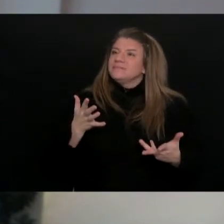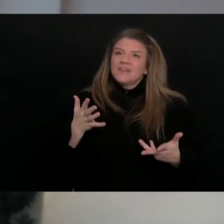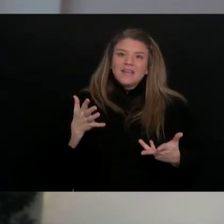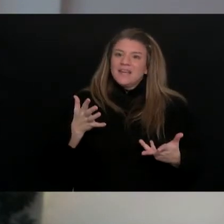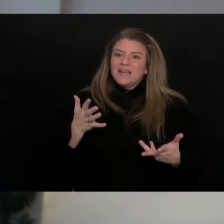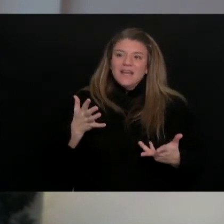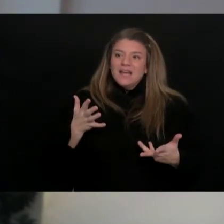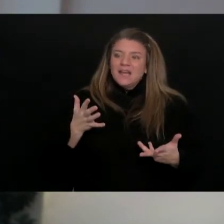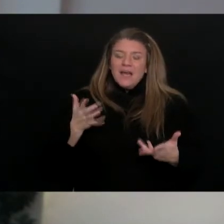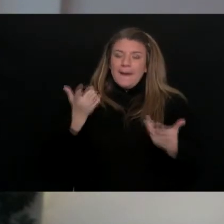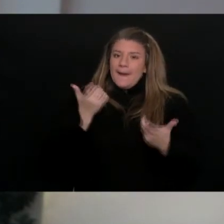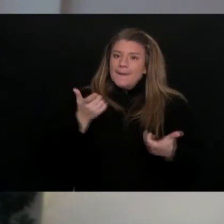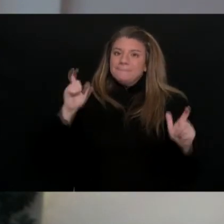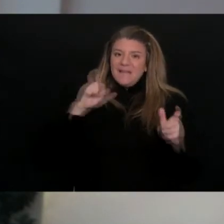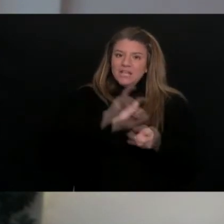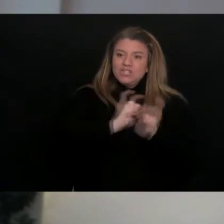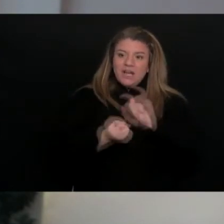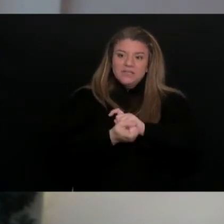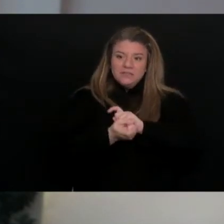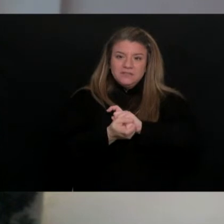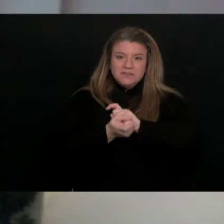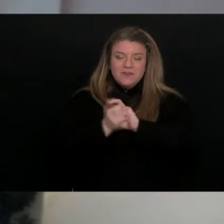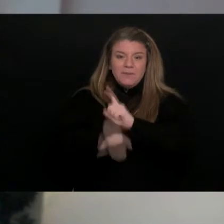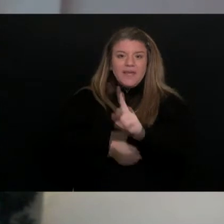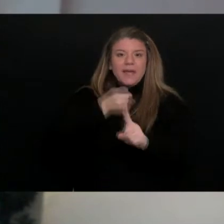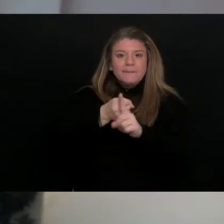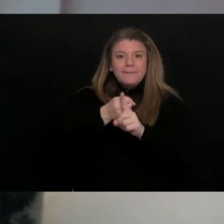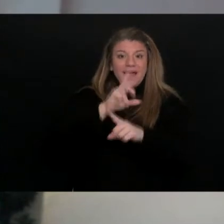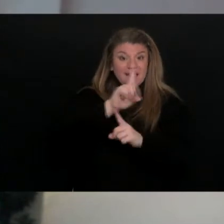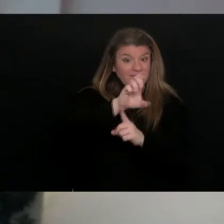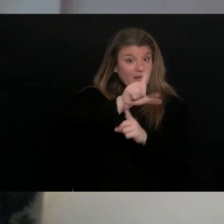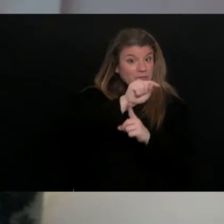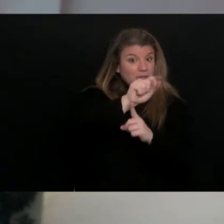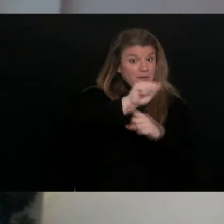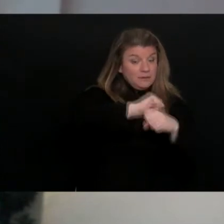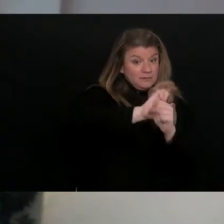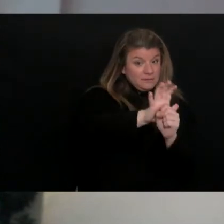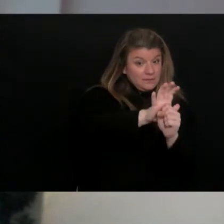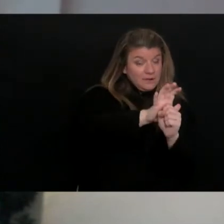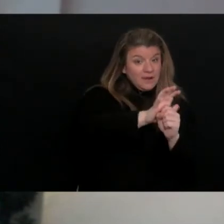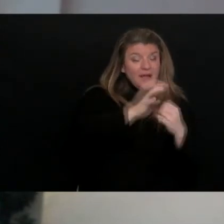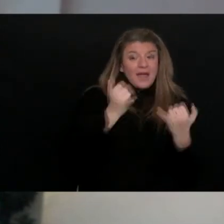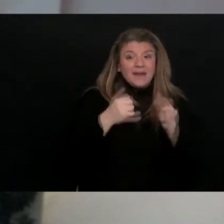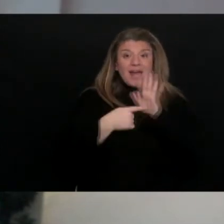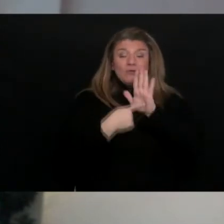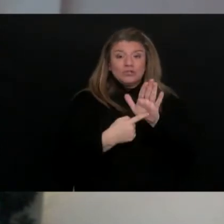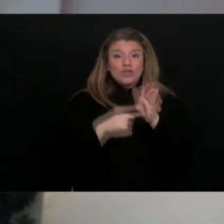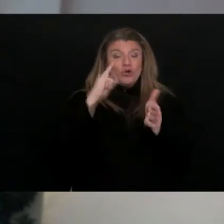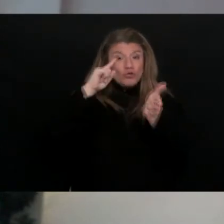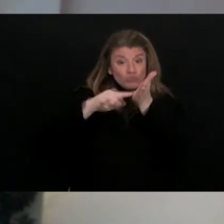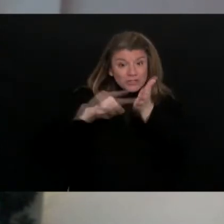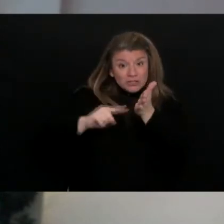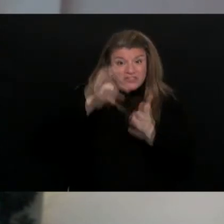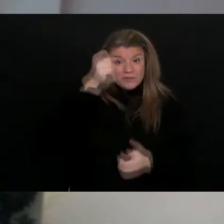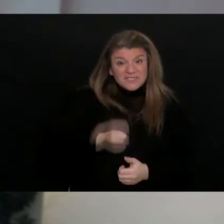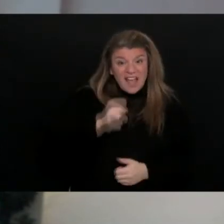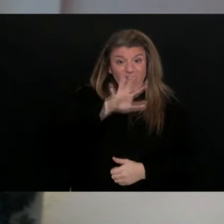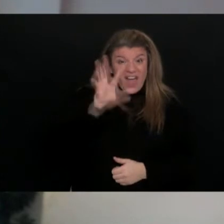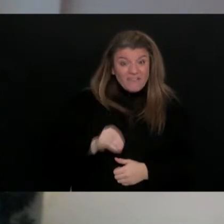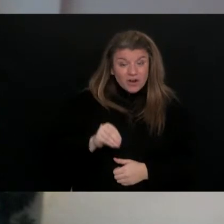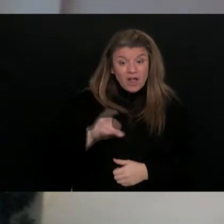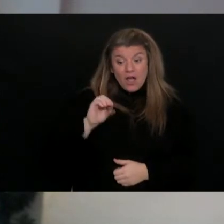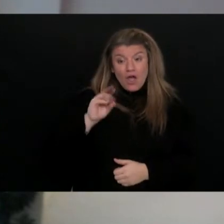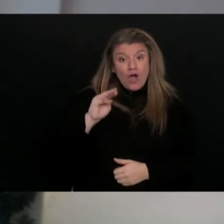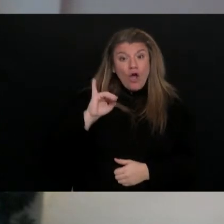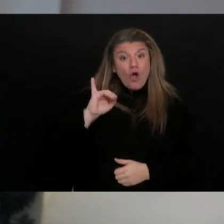absolutely astounding change from the impact of Delta before. And it's shown in research from South Africa that Omicron